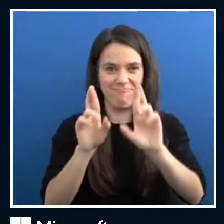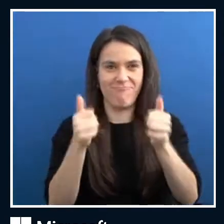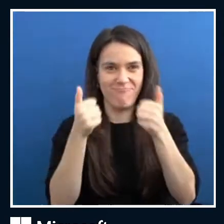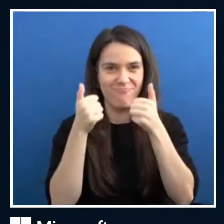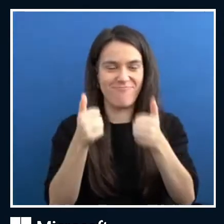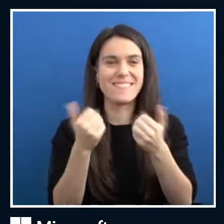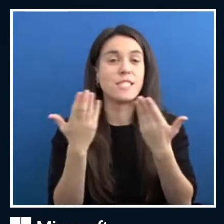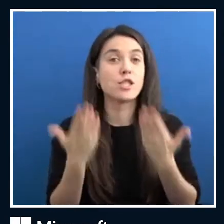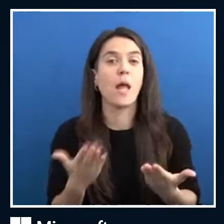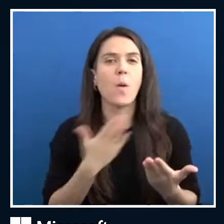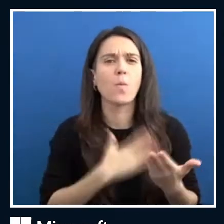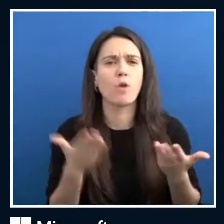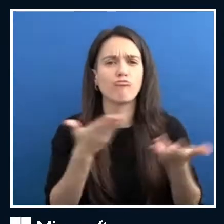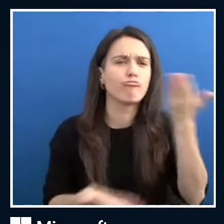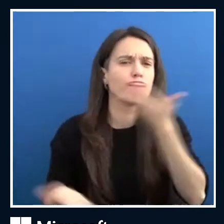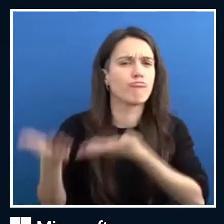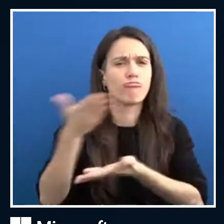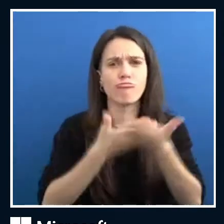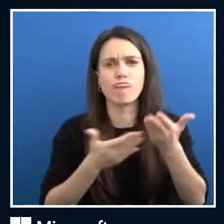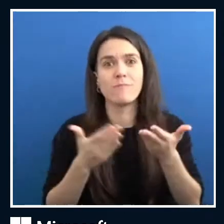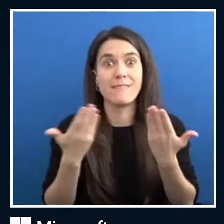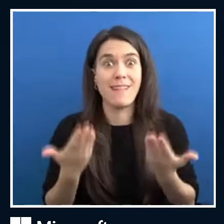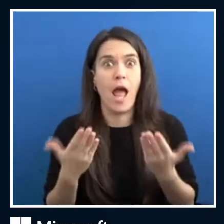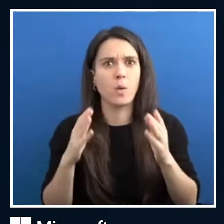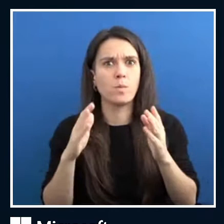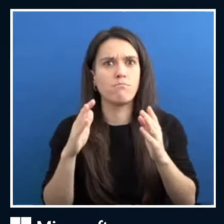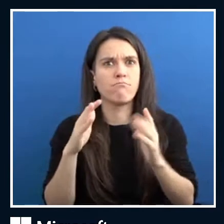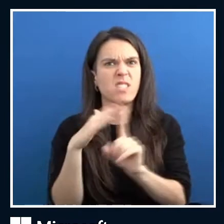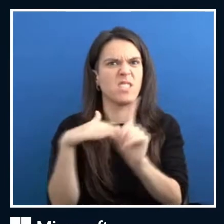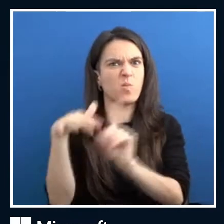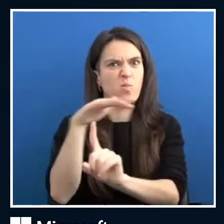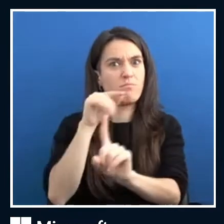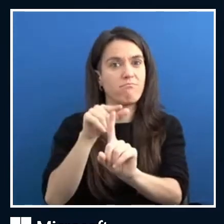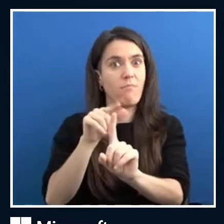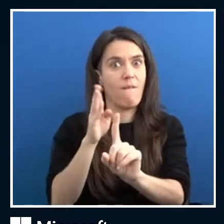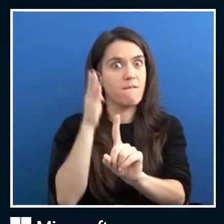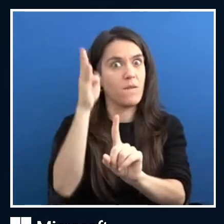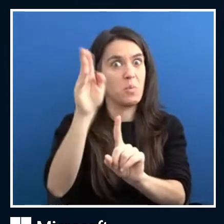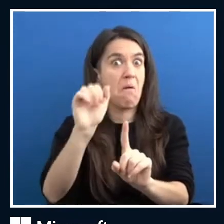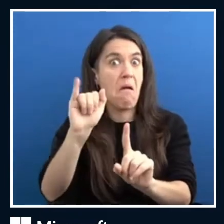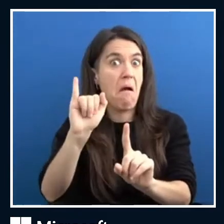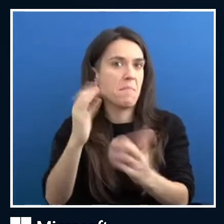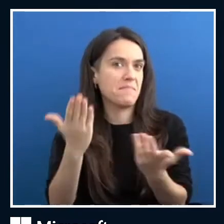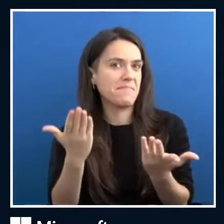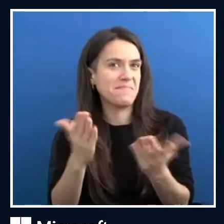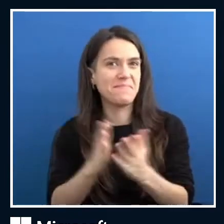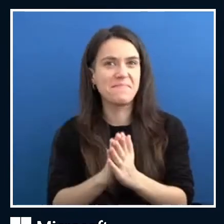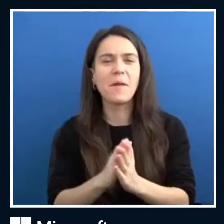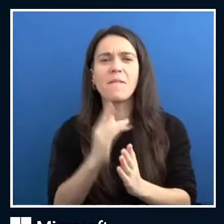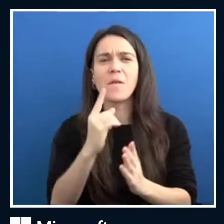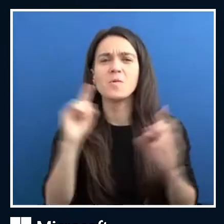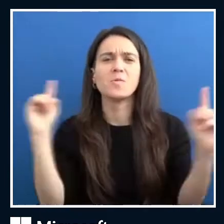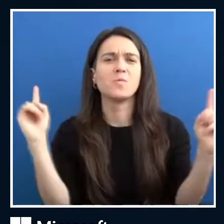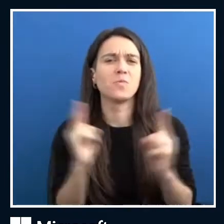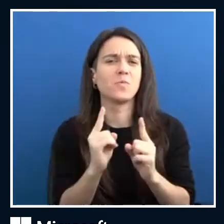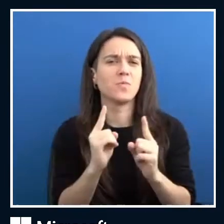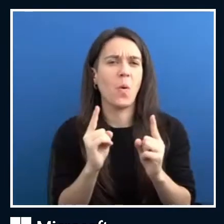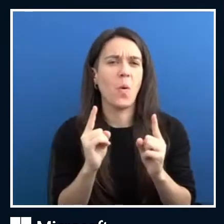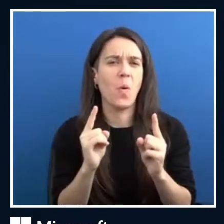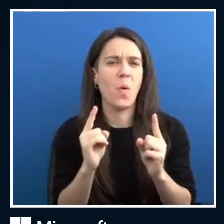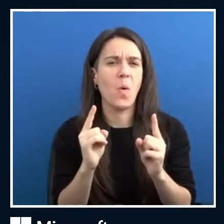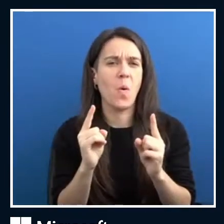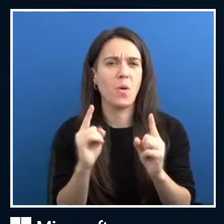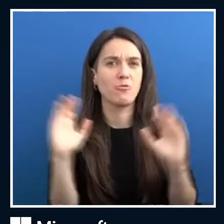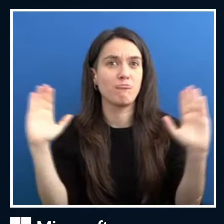discuss what is the state of the art and the future of AI. And let's start with a short introduction. Can you maybe